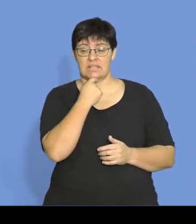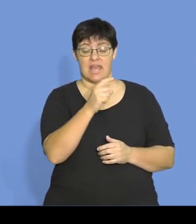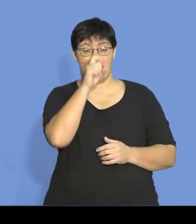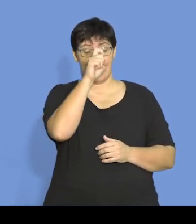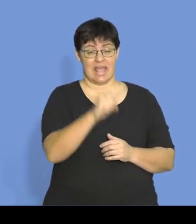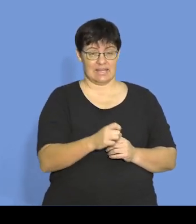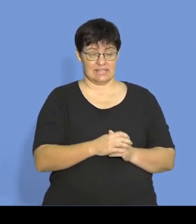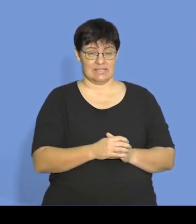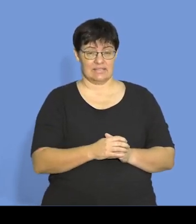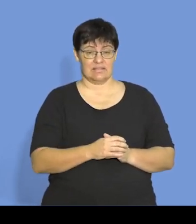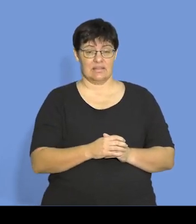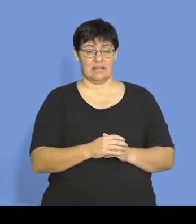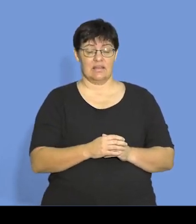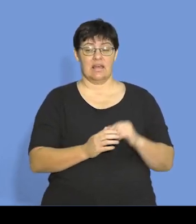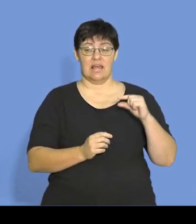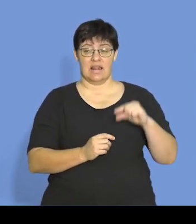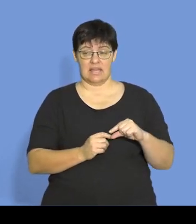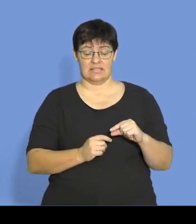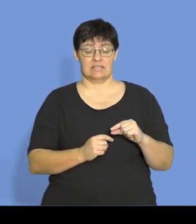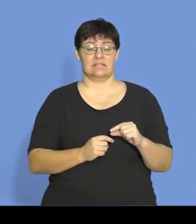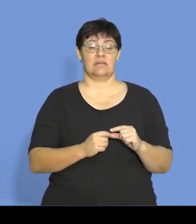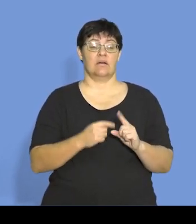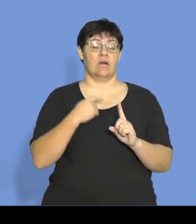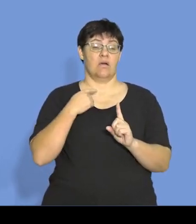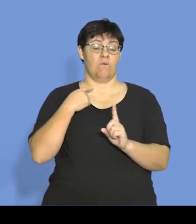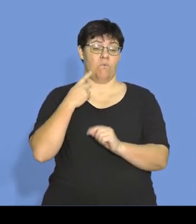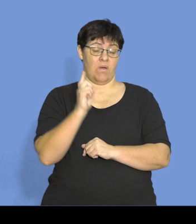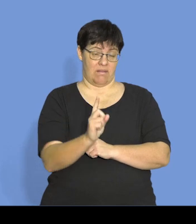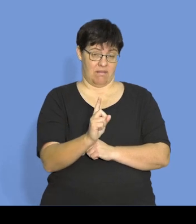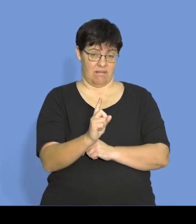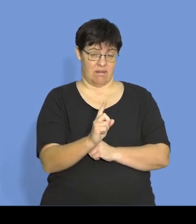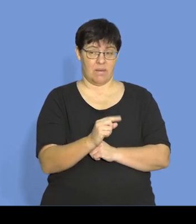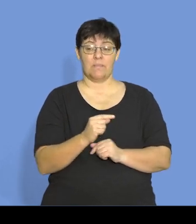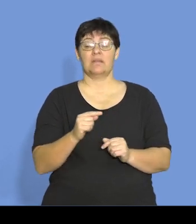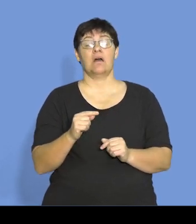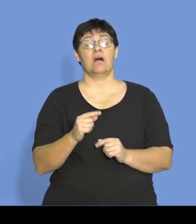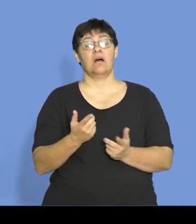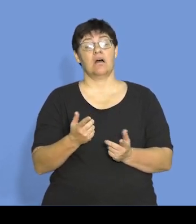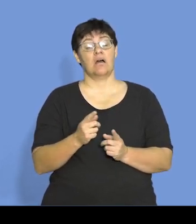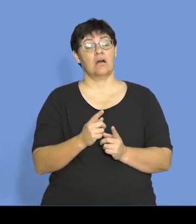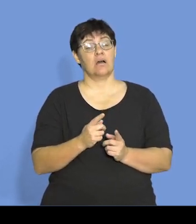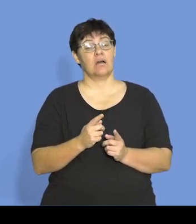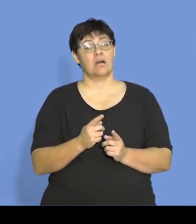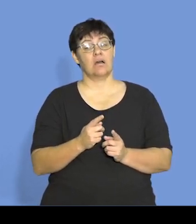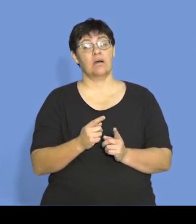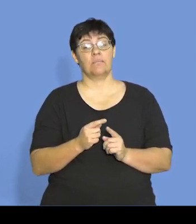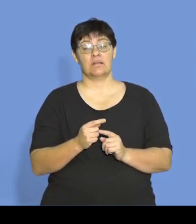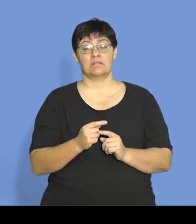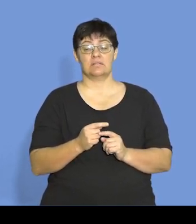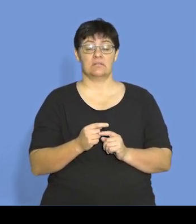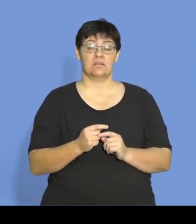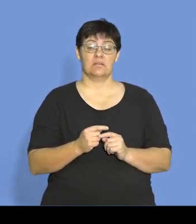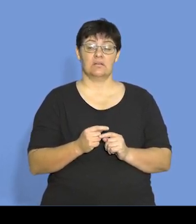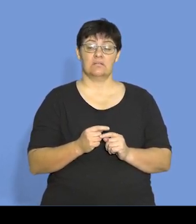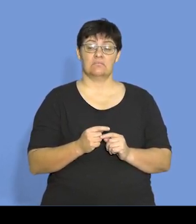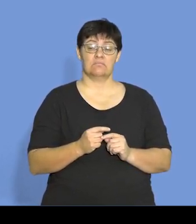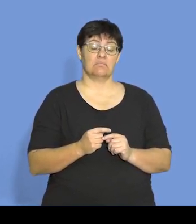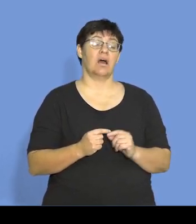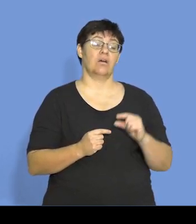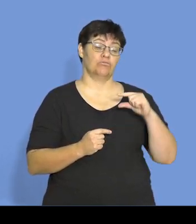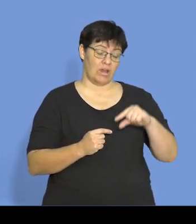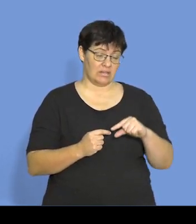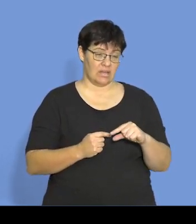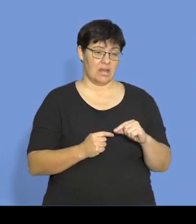then say x must be less than positive 1, but my x must be greater than minus 1 over